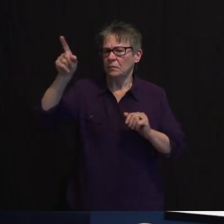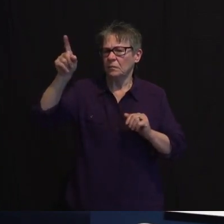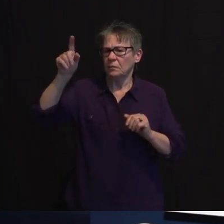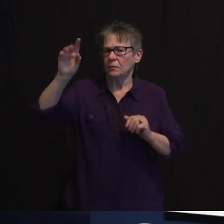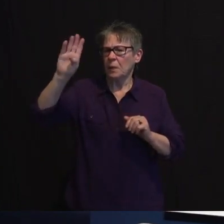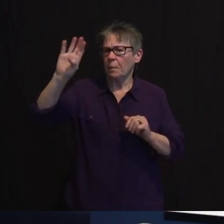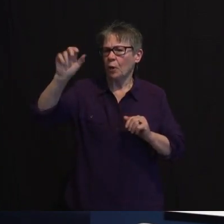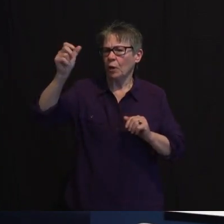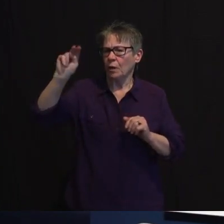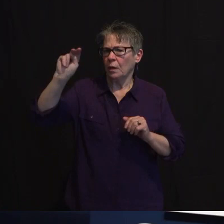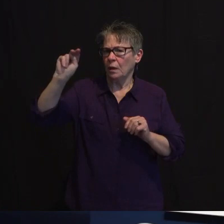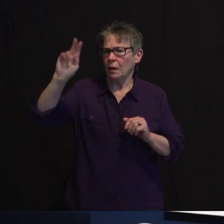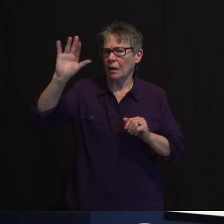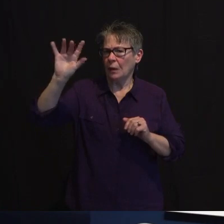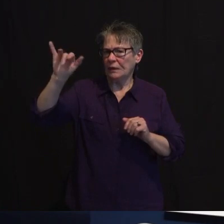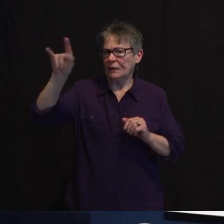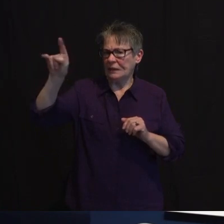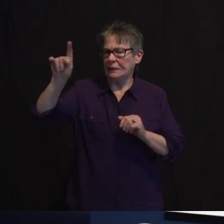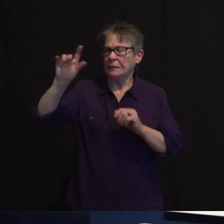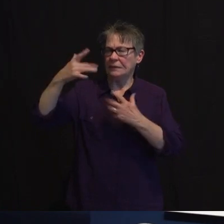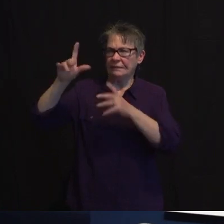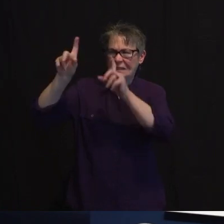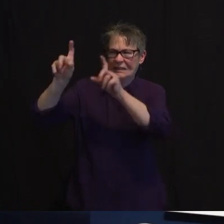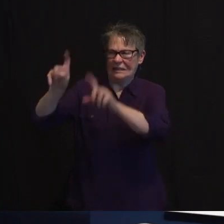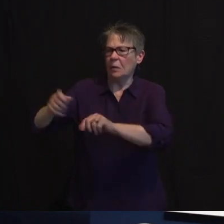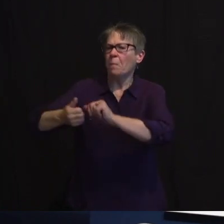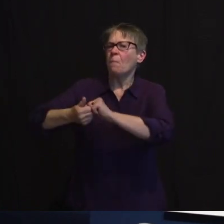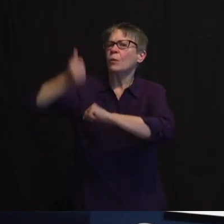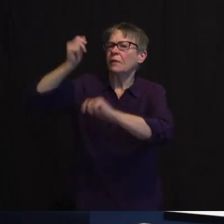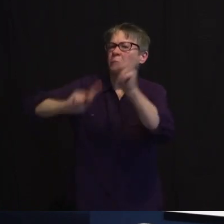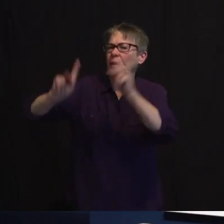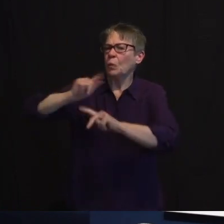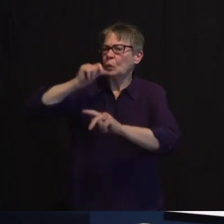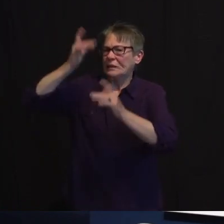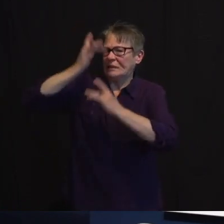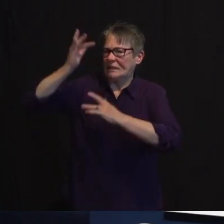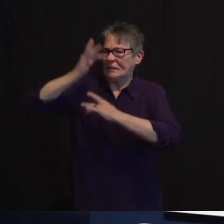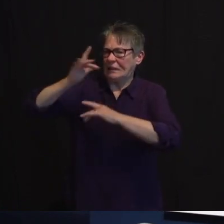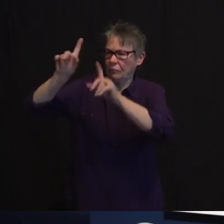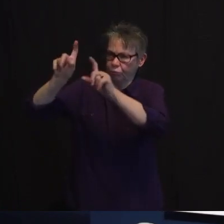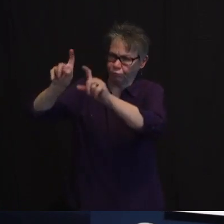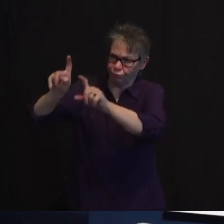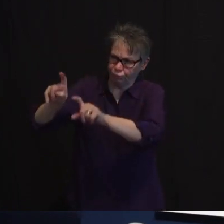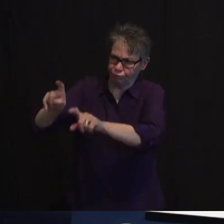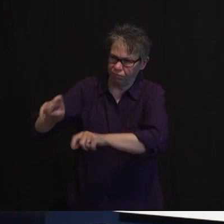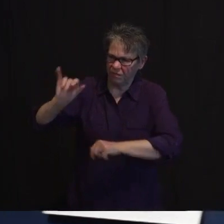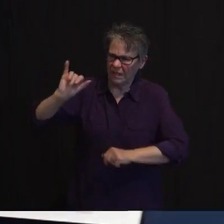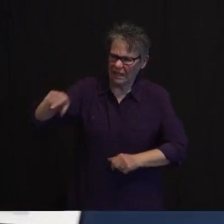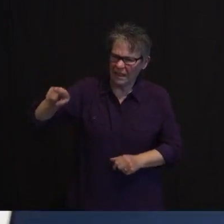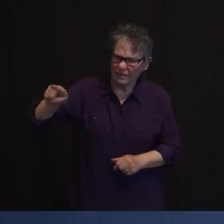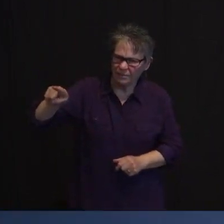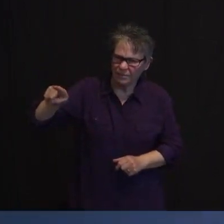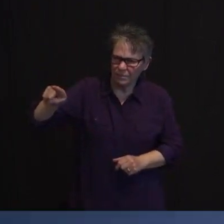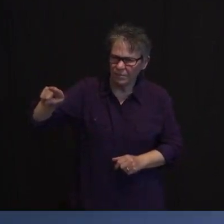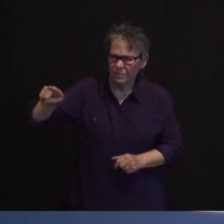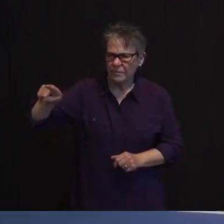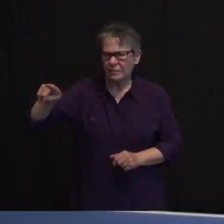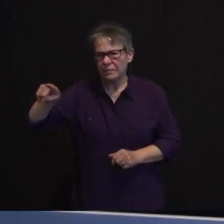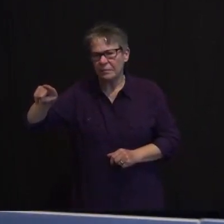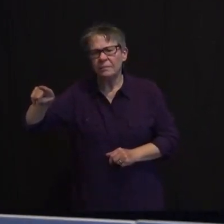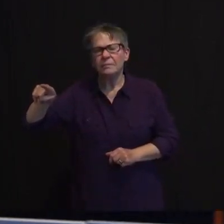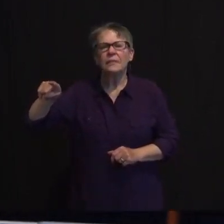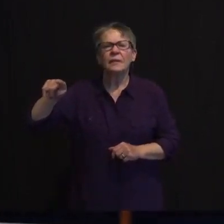So no, we do look at those numbers going forward, but no, I would not pay very much attention to a change of 1 or 2 points. Good to know.